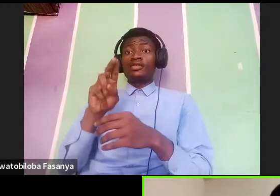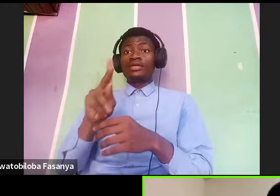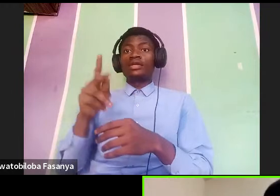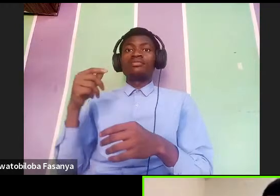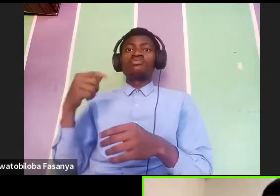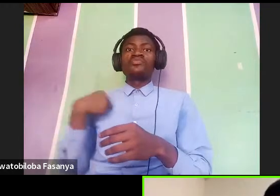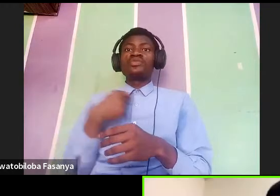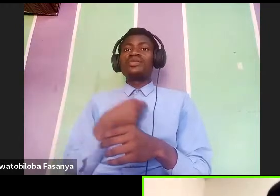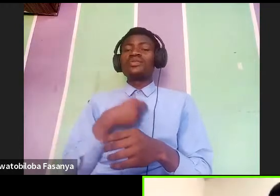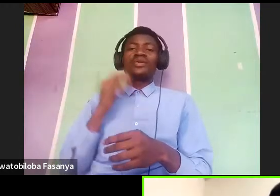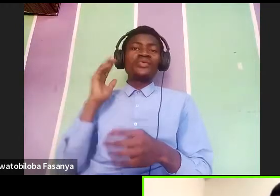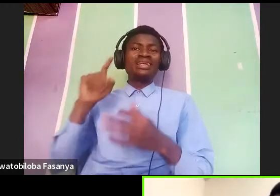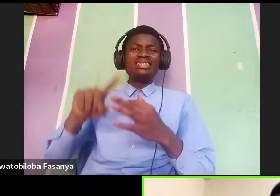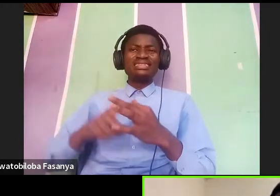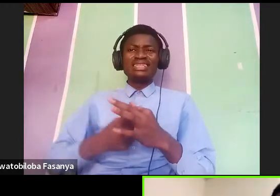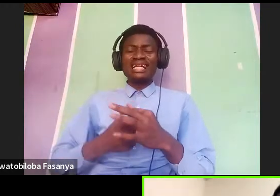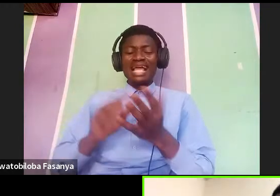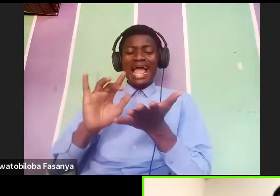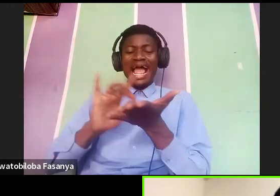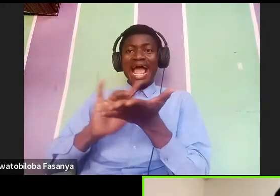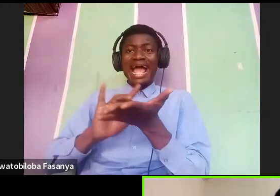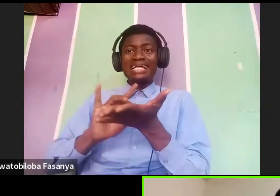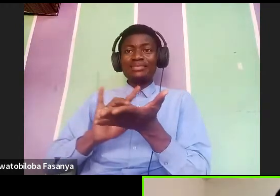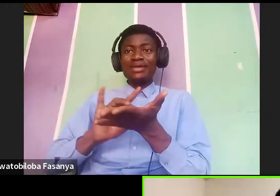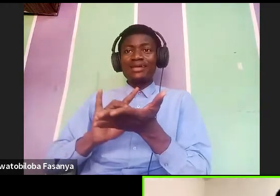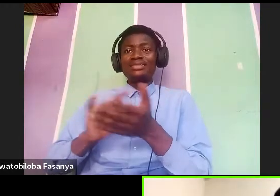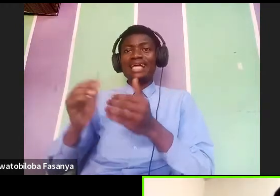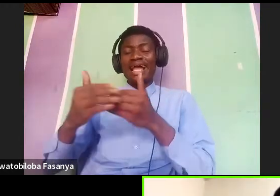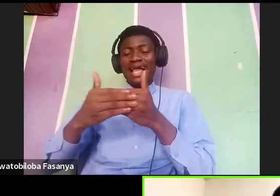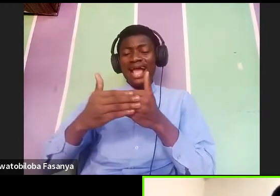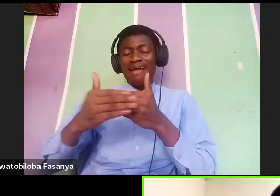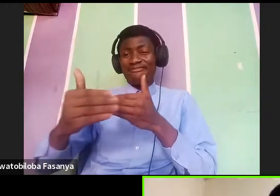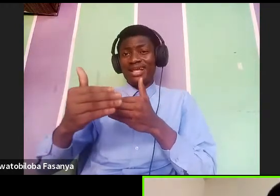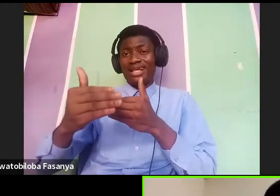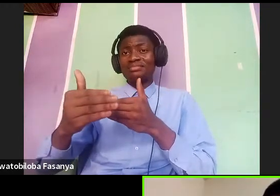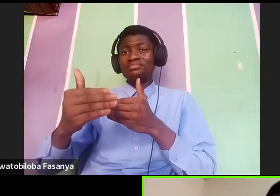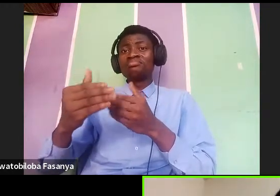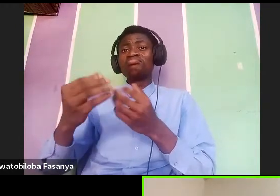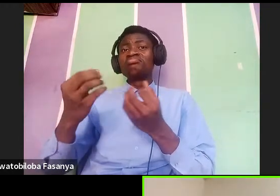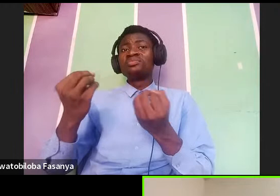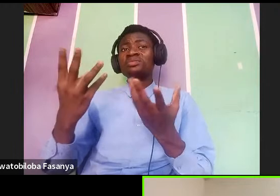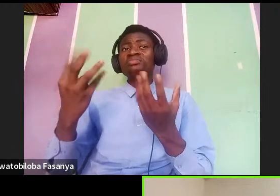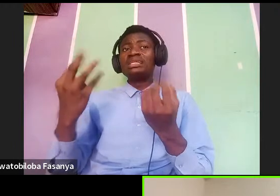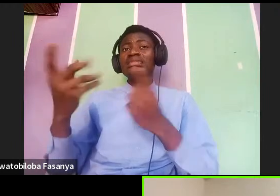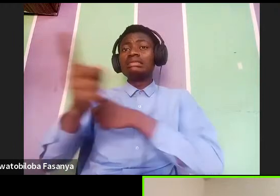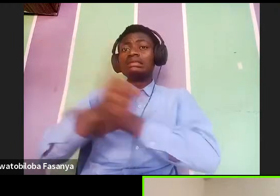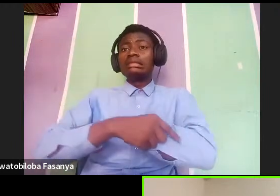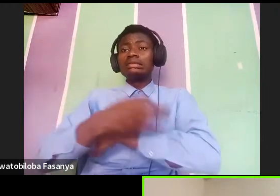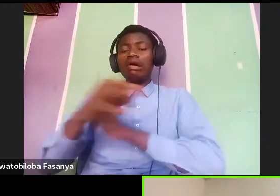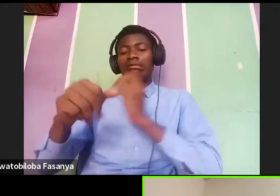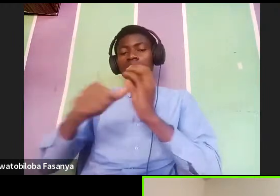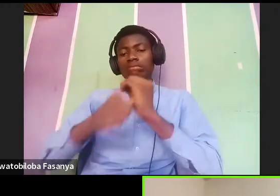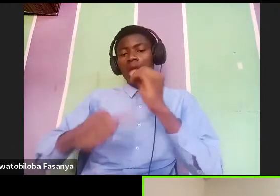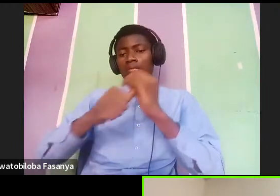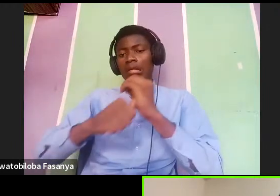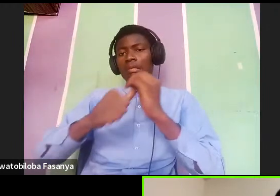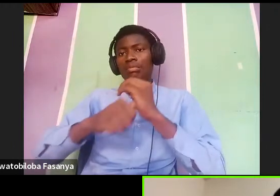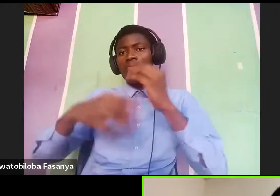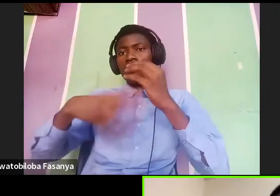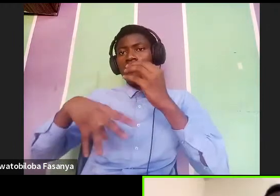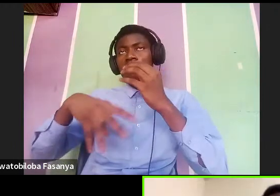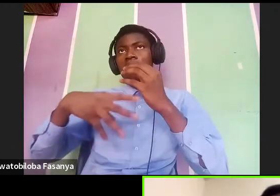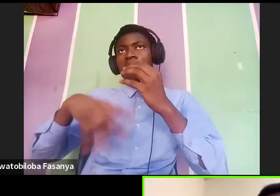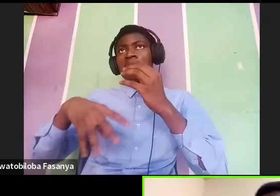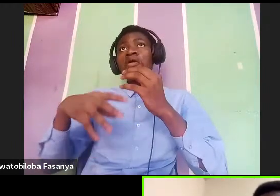days of diarrhea, after 1 to 2 weeks, most times, if the diarrhea is not settling. And that antibiotics will most likely